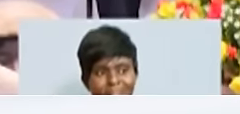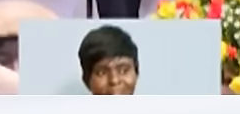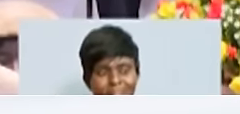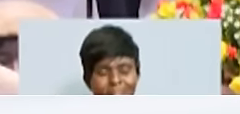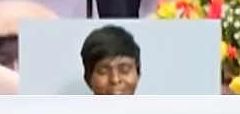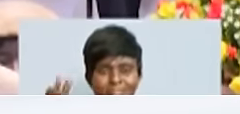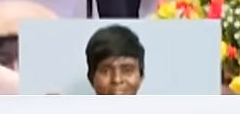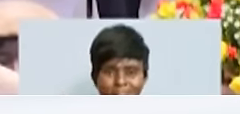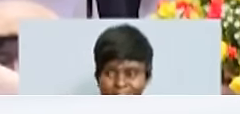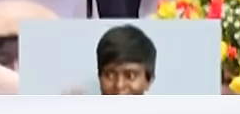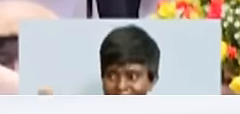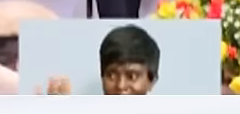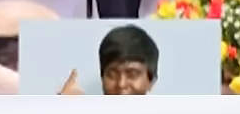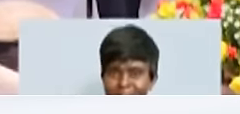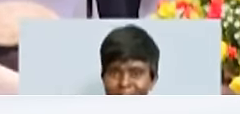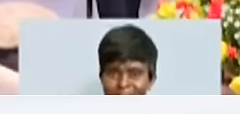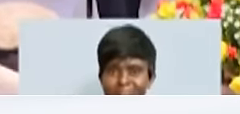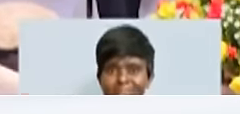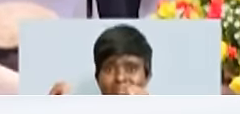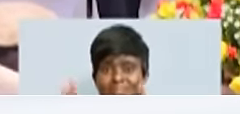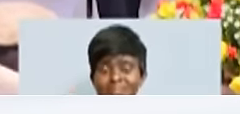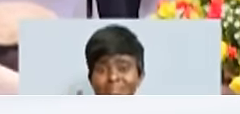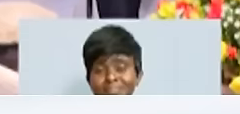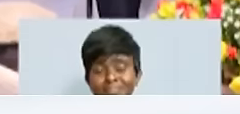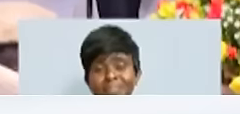the MP comes from, the councillor comes from.